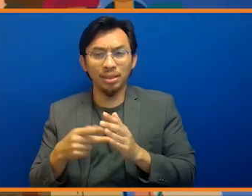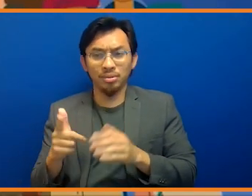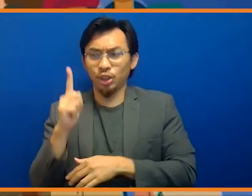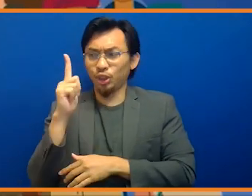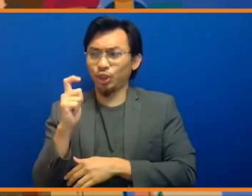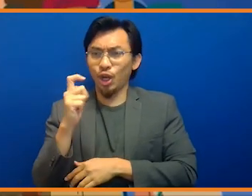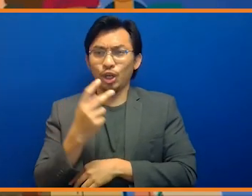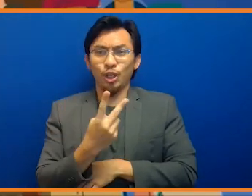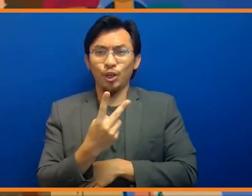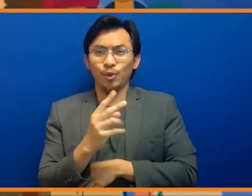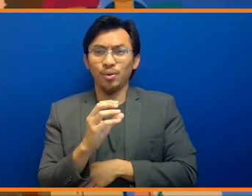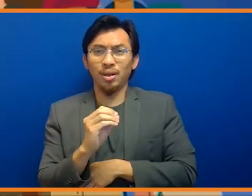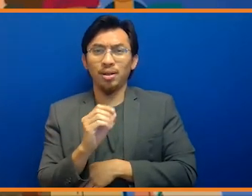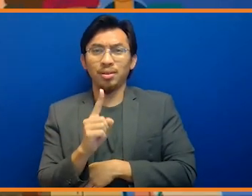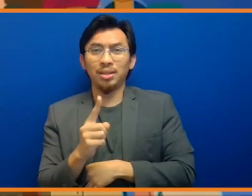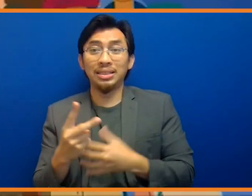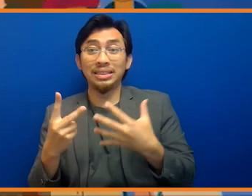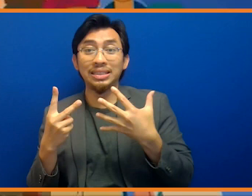starting in